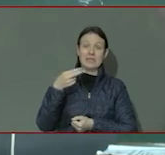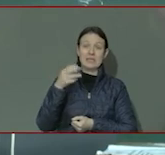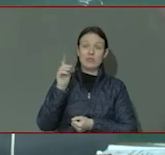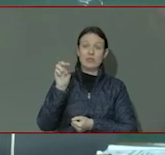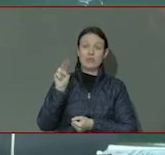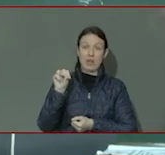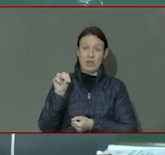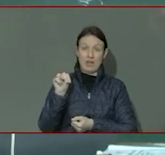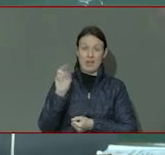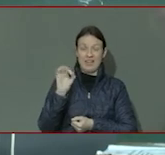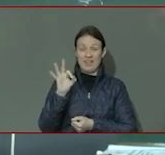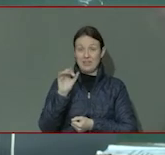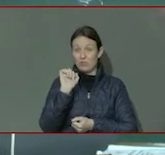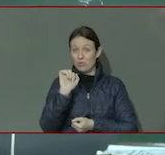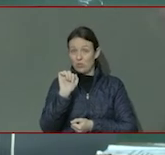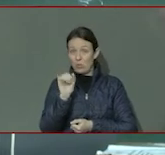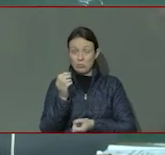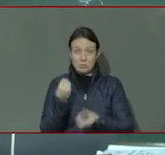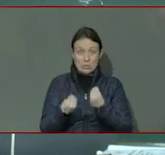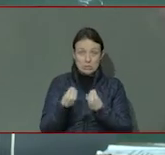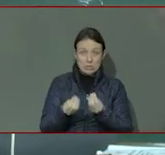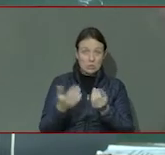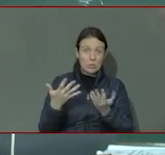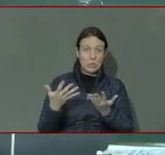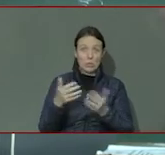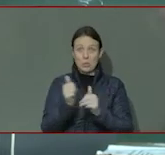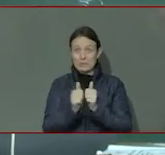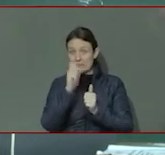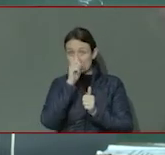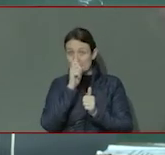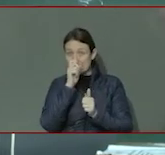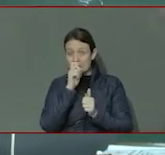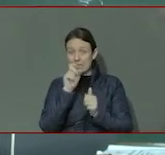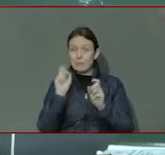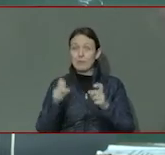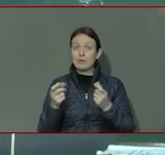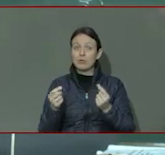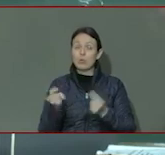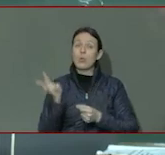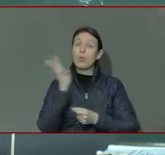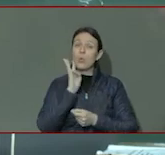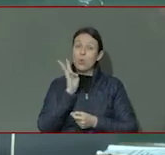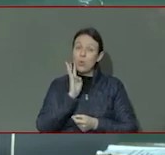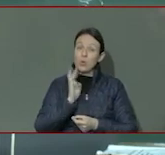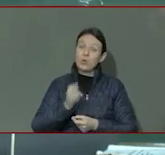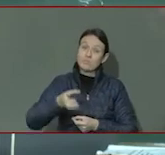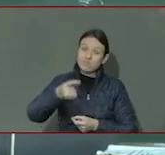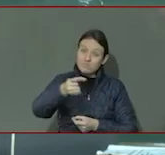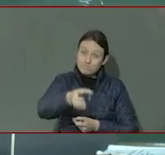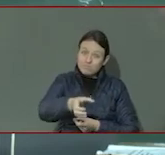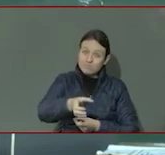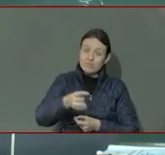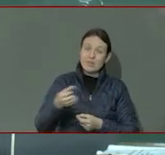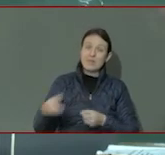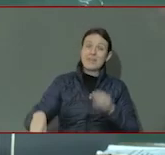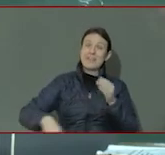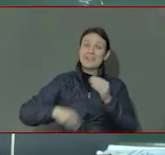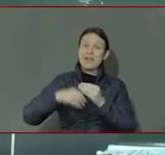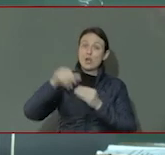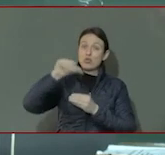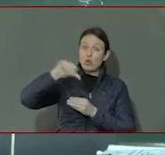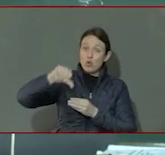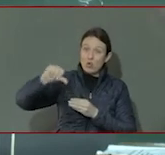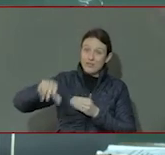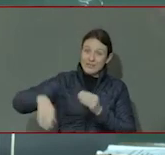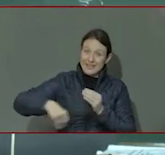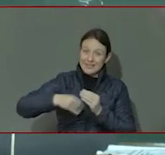and also runny tummy, what you need to give them is a lot of water with salts, because they're